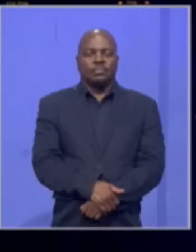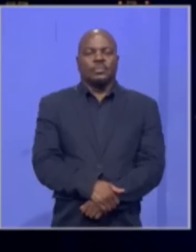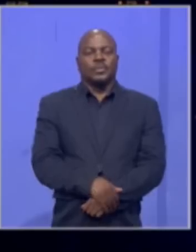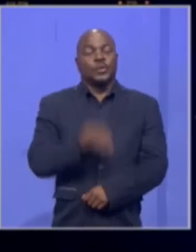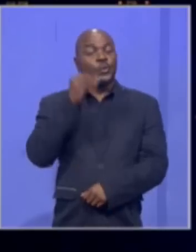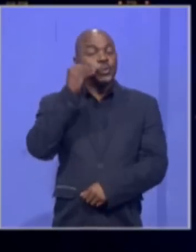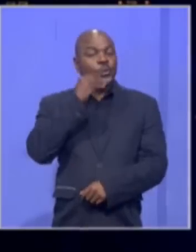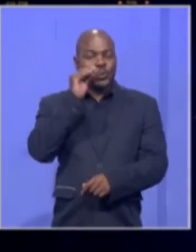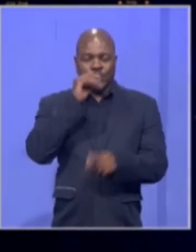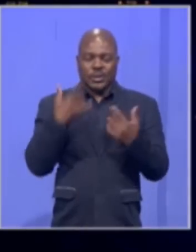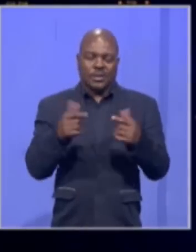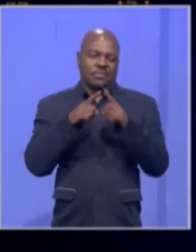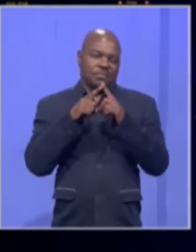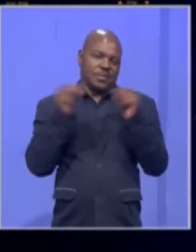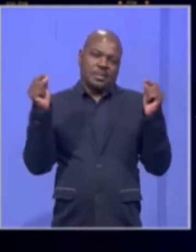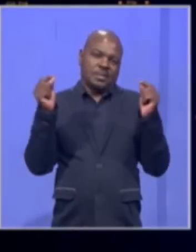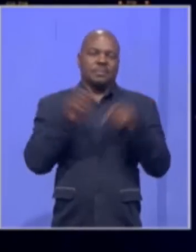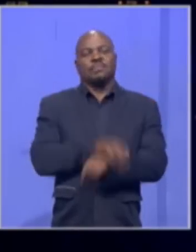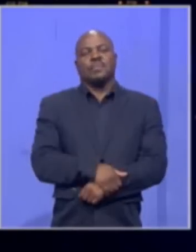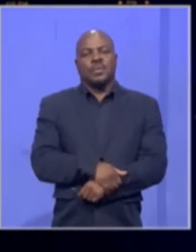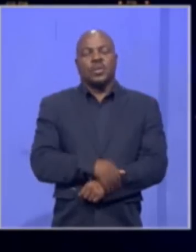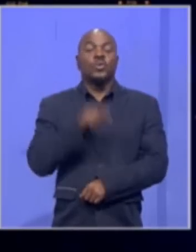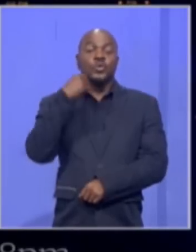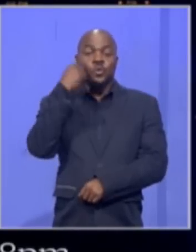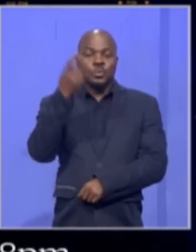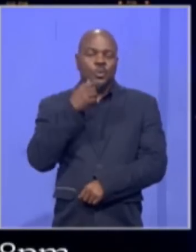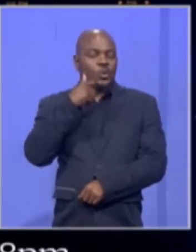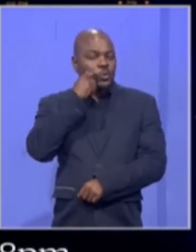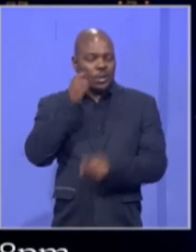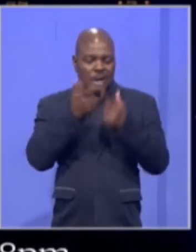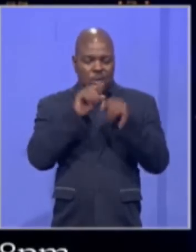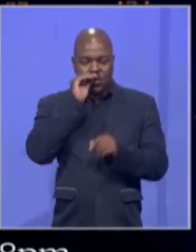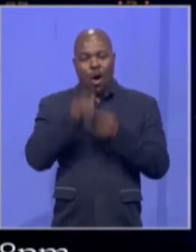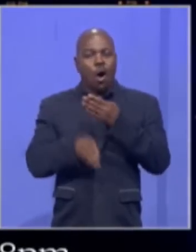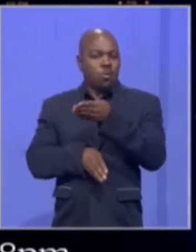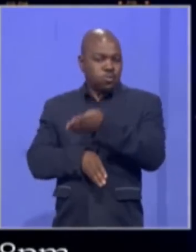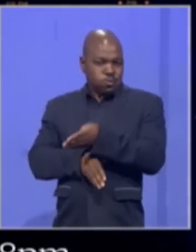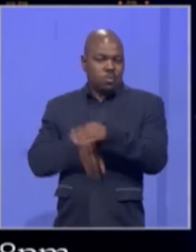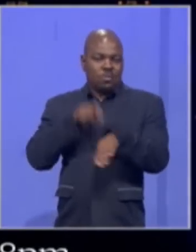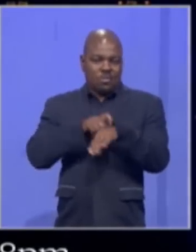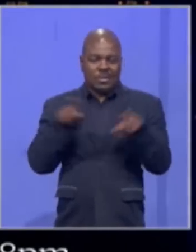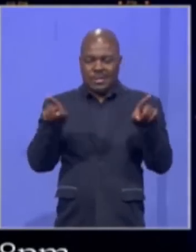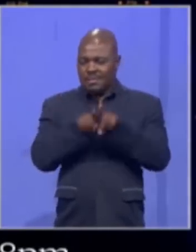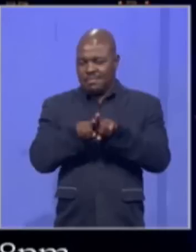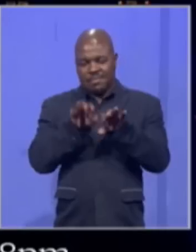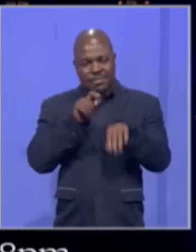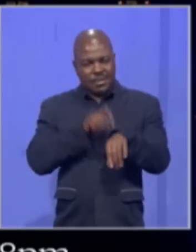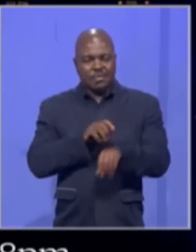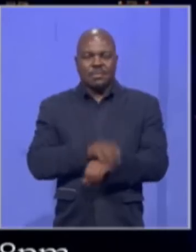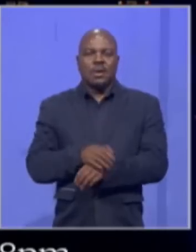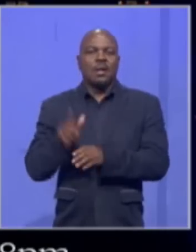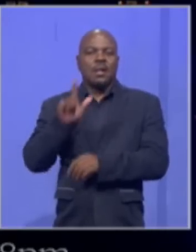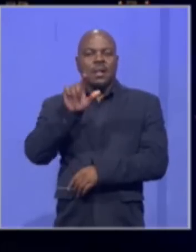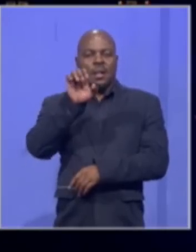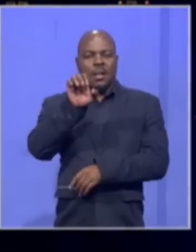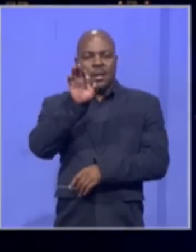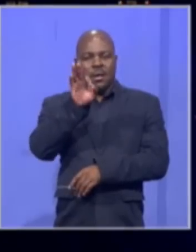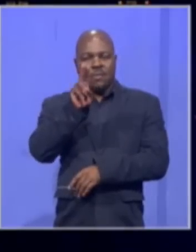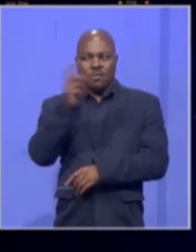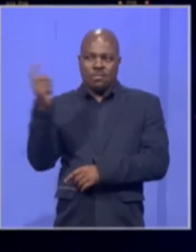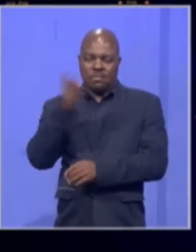Khaswena ya ditaba tsa Sesotho e fella mona kopana le moifo wa rona wa ditaba tsa Setswana hosane ka yona nako ena le fumutaung wa latela ka